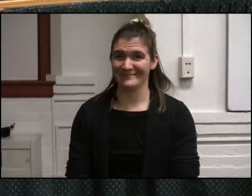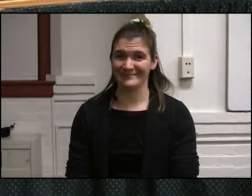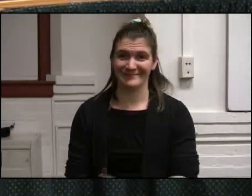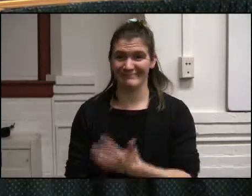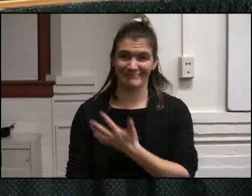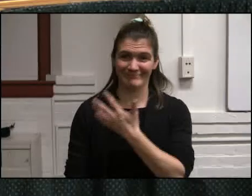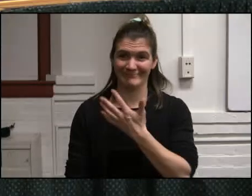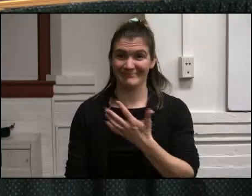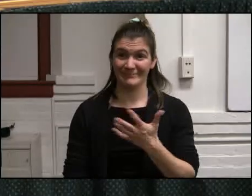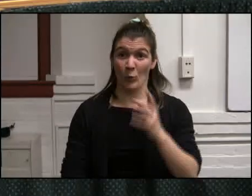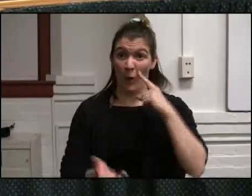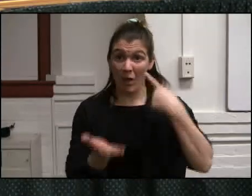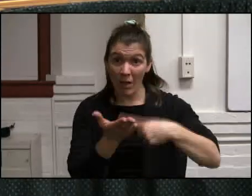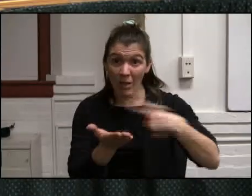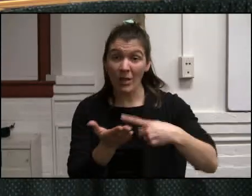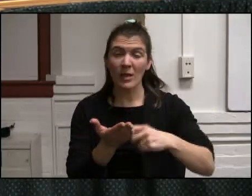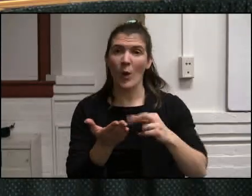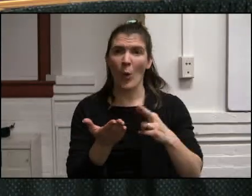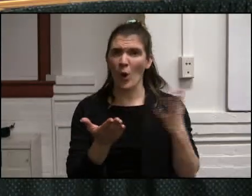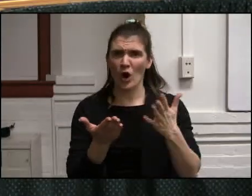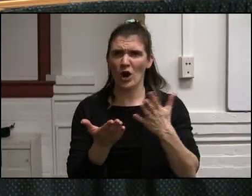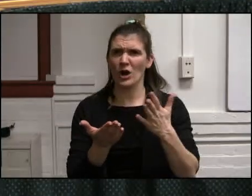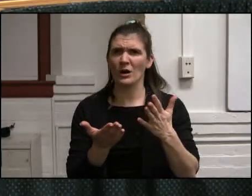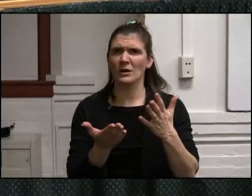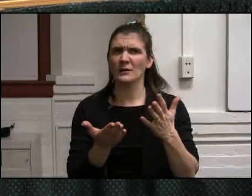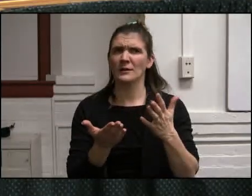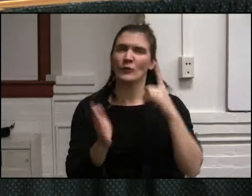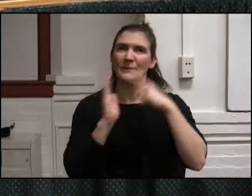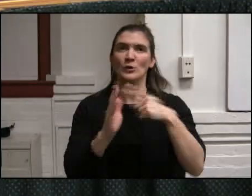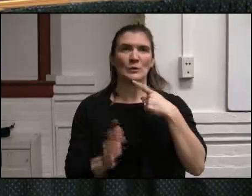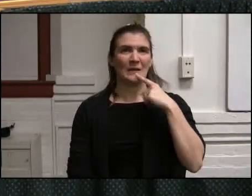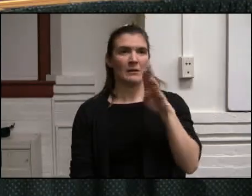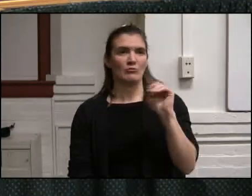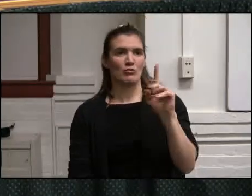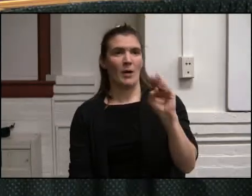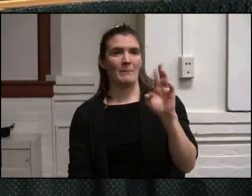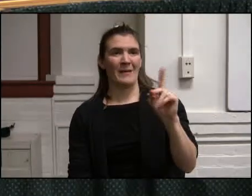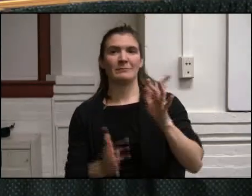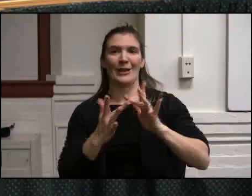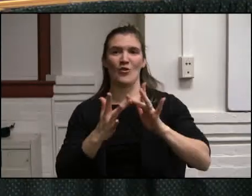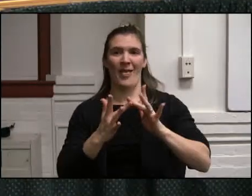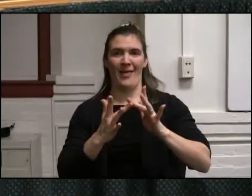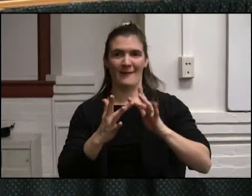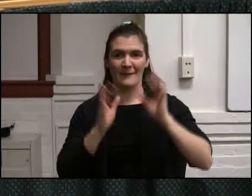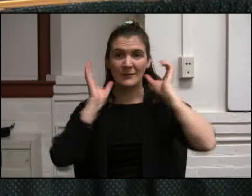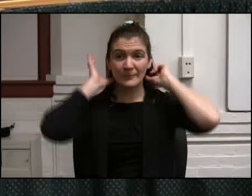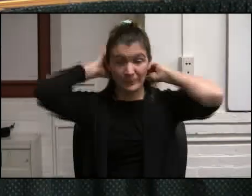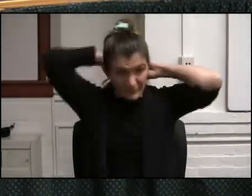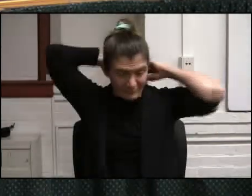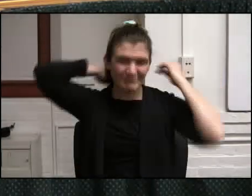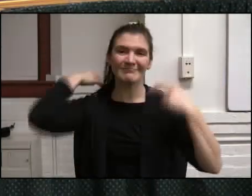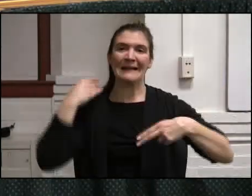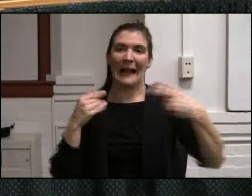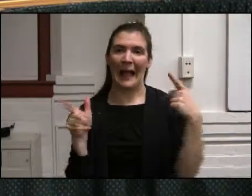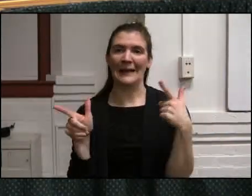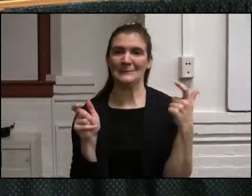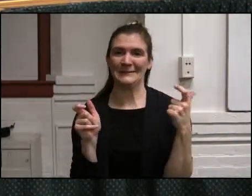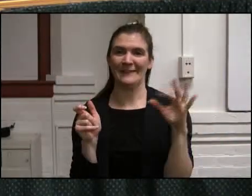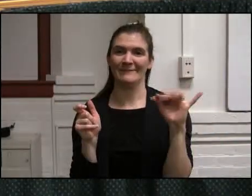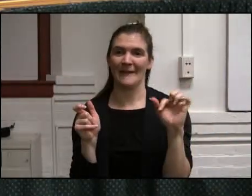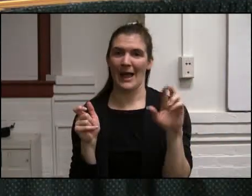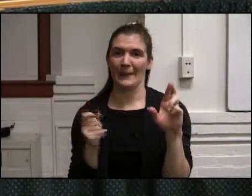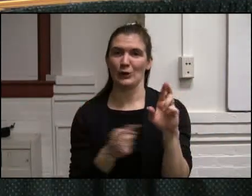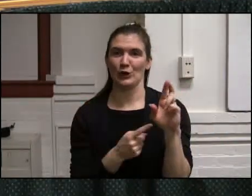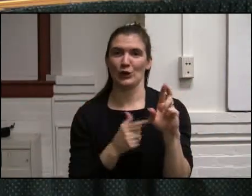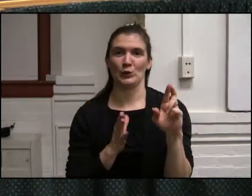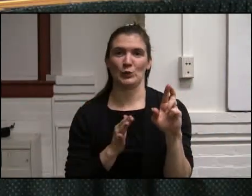as far as a discussion. When you talk about broadband, and we talked about this twice before